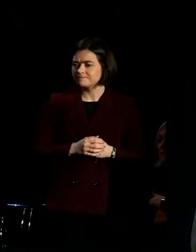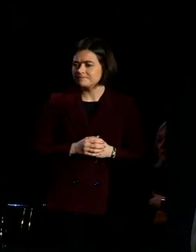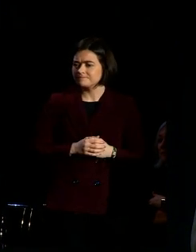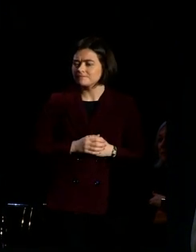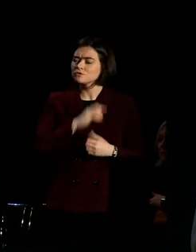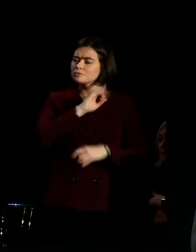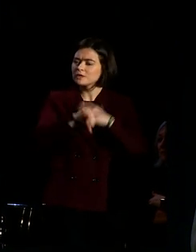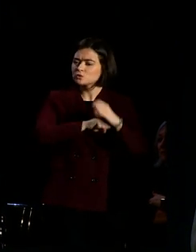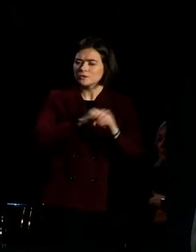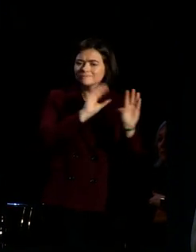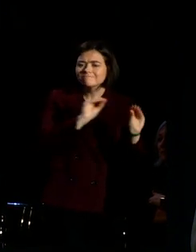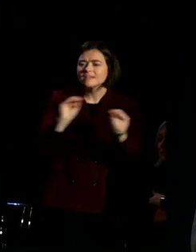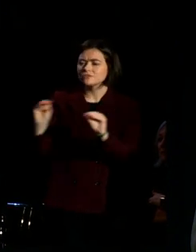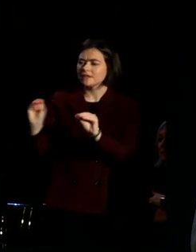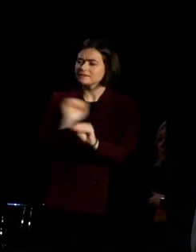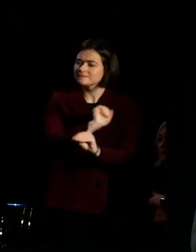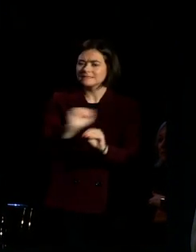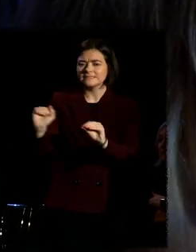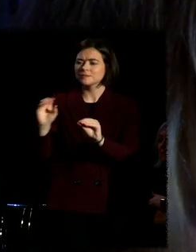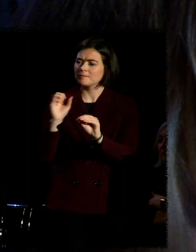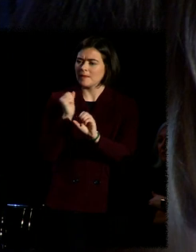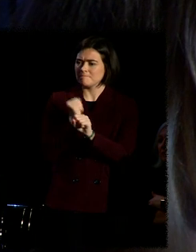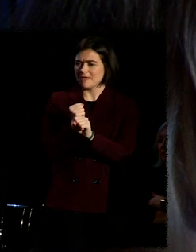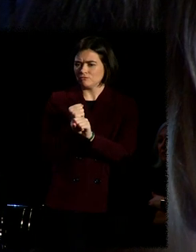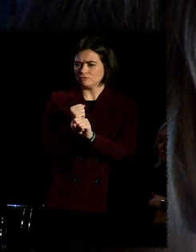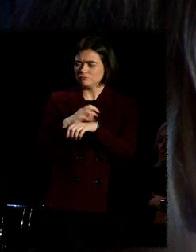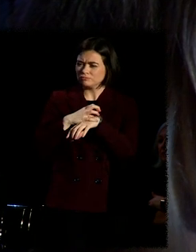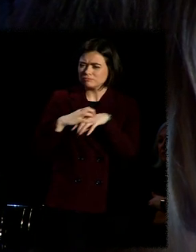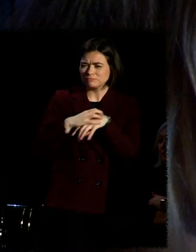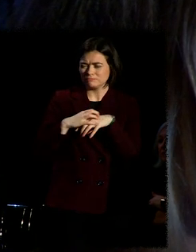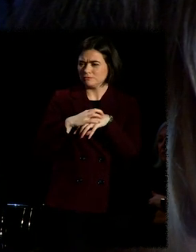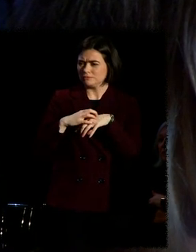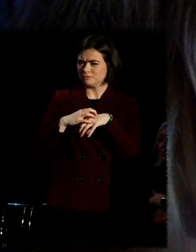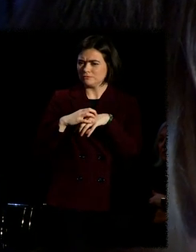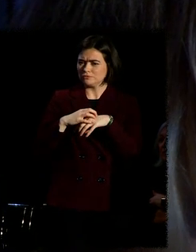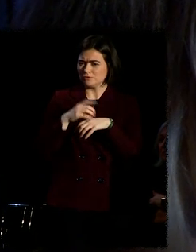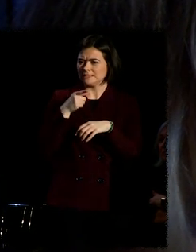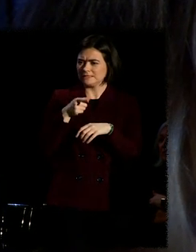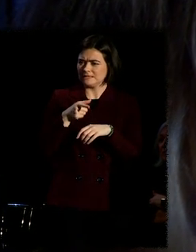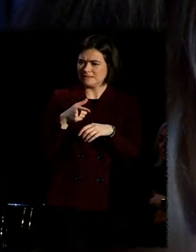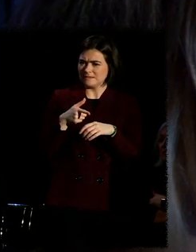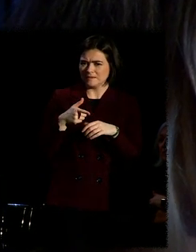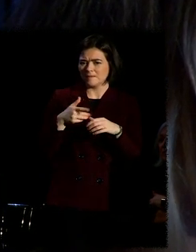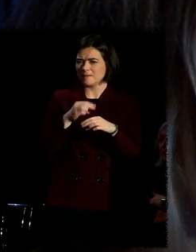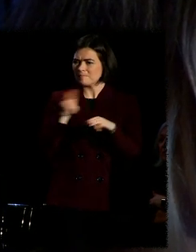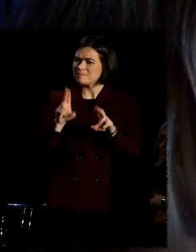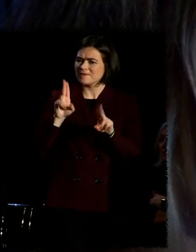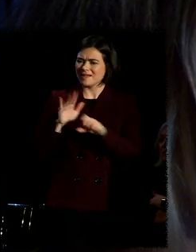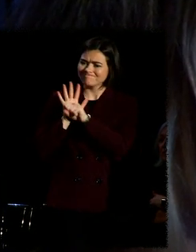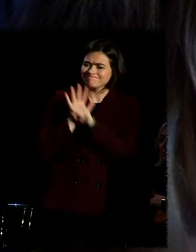to educate them about the inhumanity which man can inflict on man.